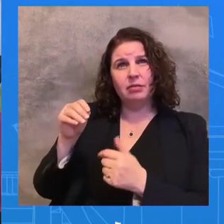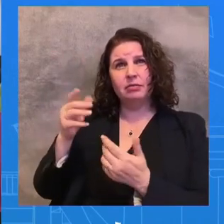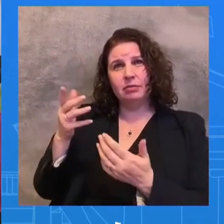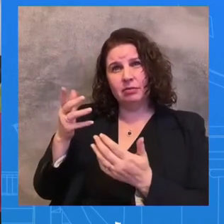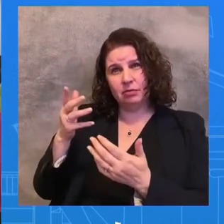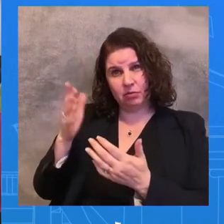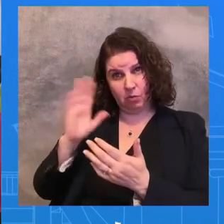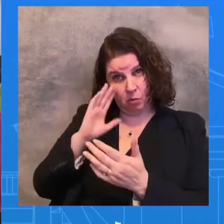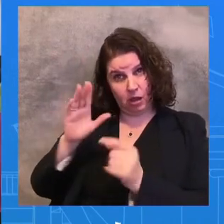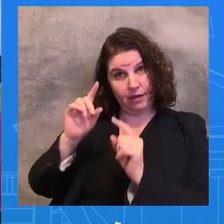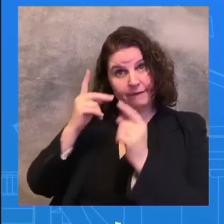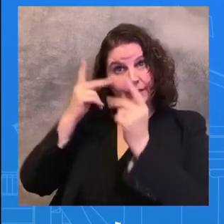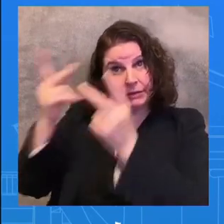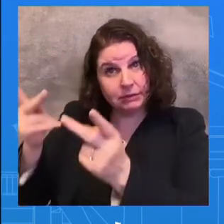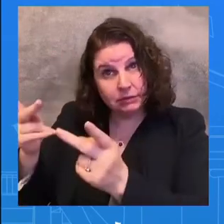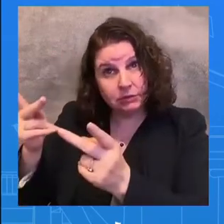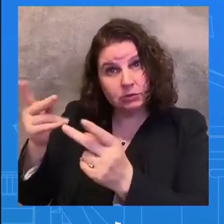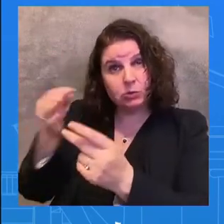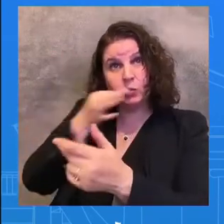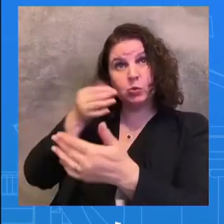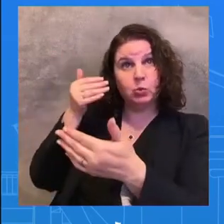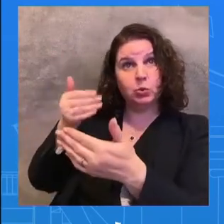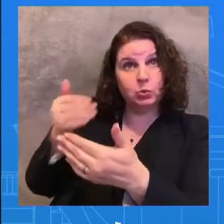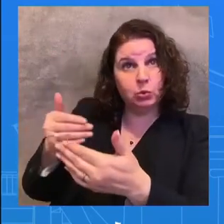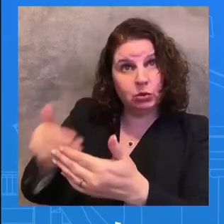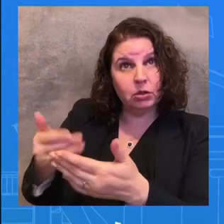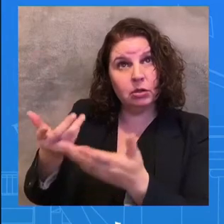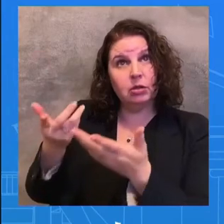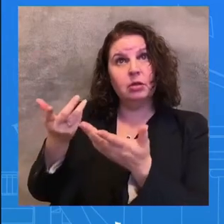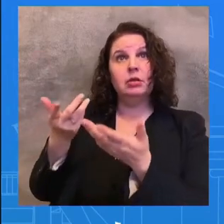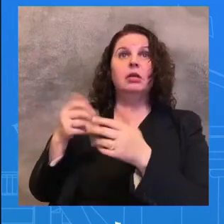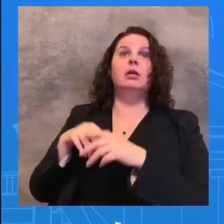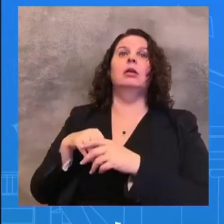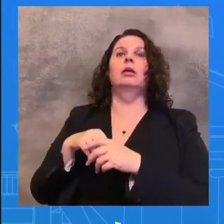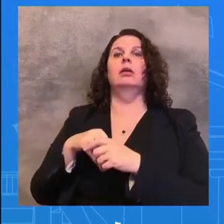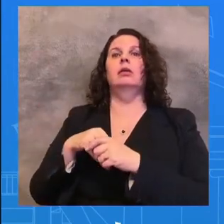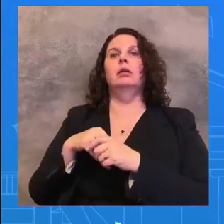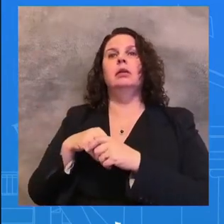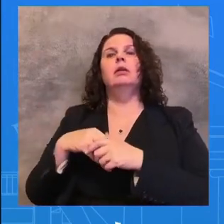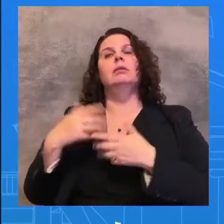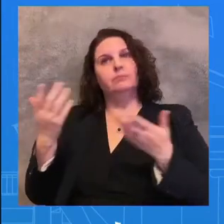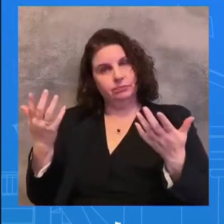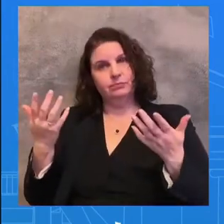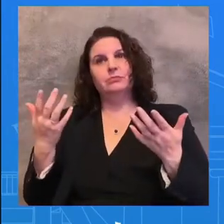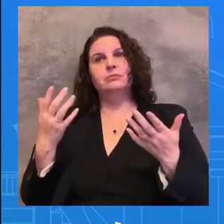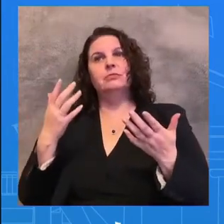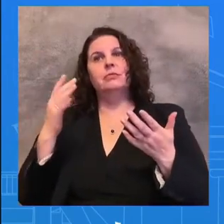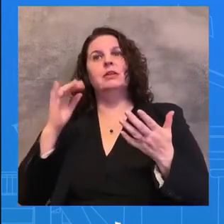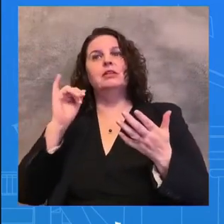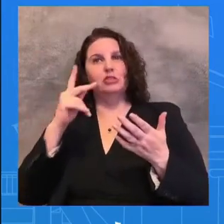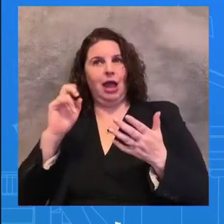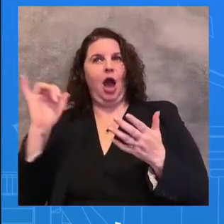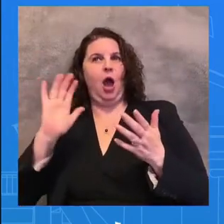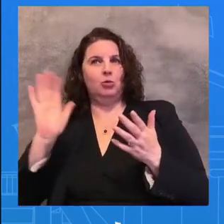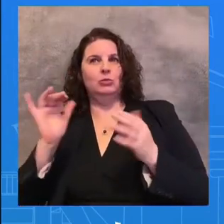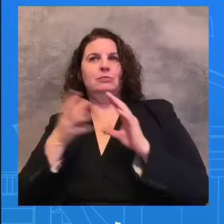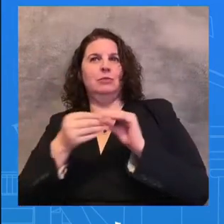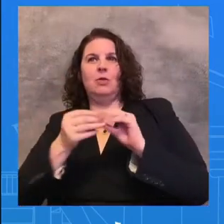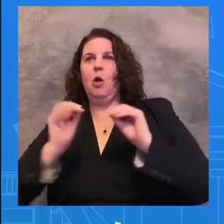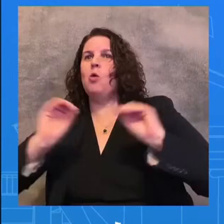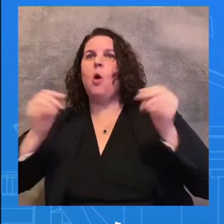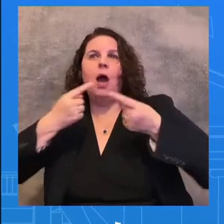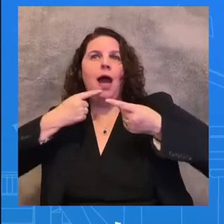January 2025? And as Jake also said in his answers, we don't have anything to announce at this time, but